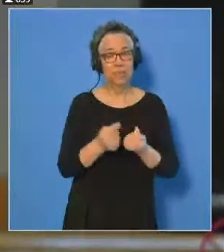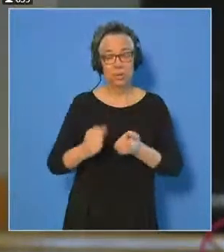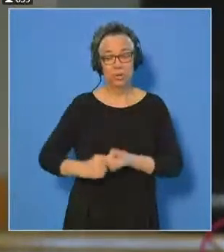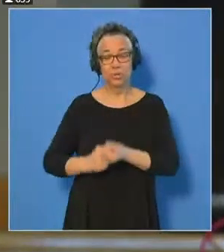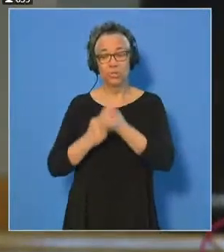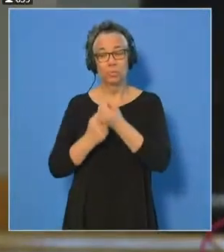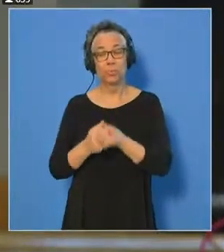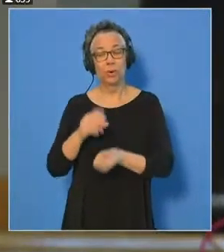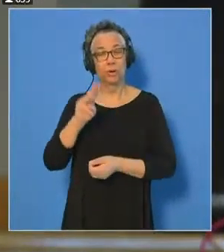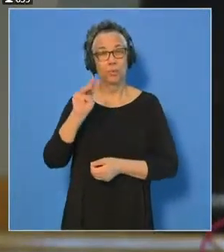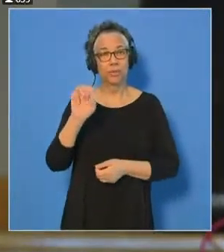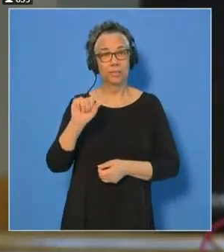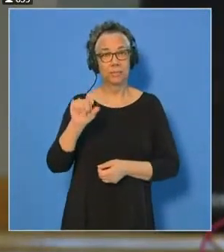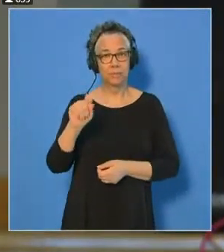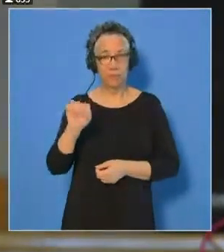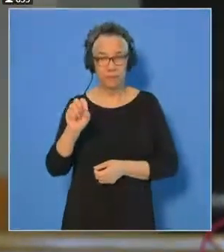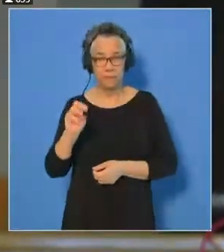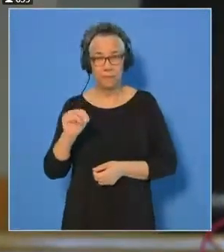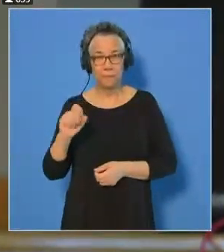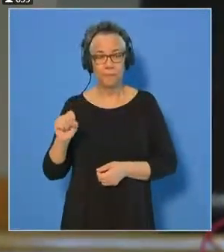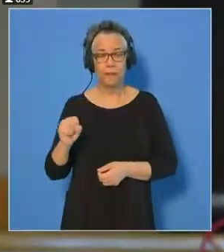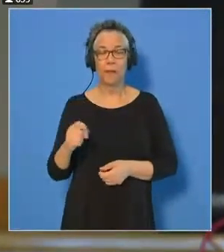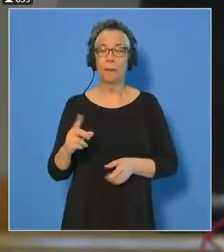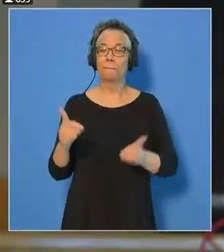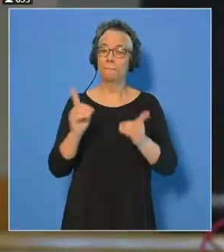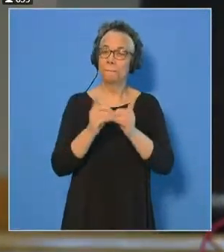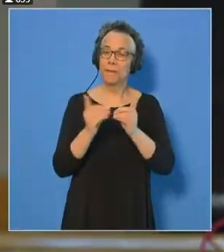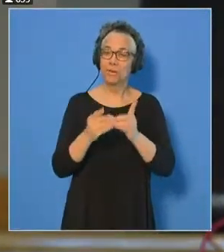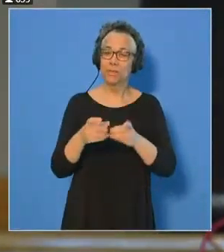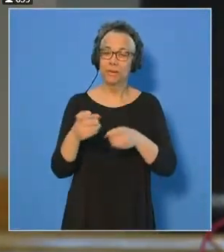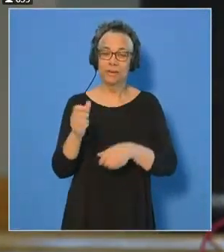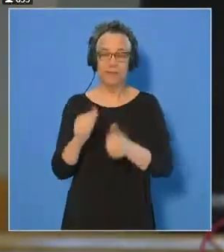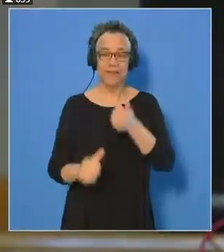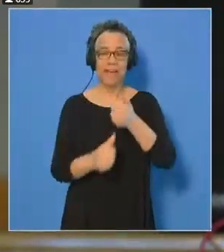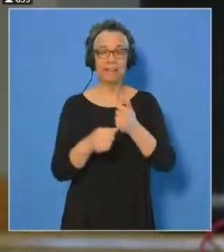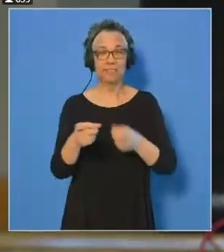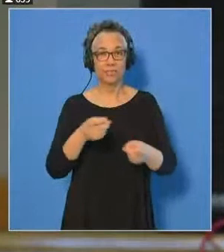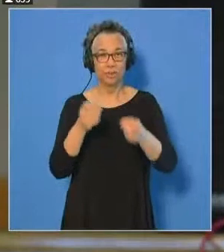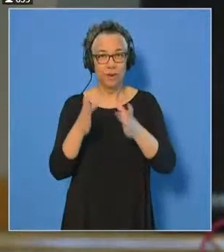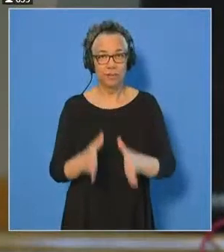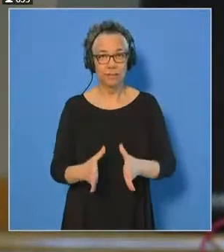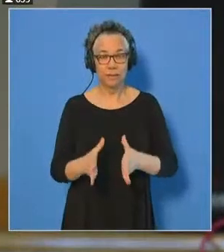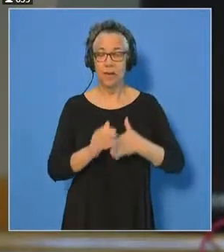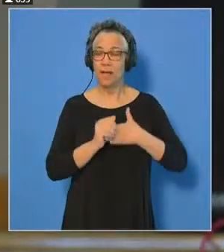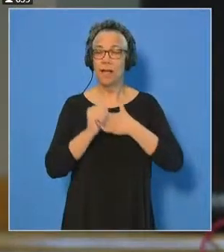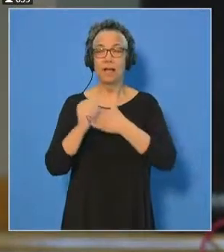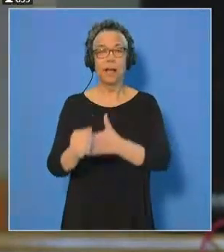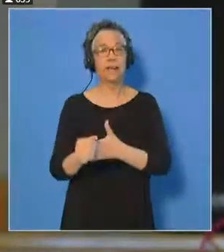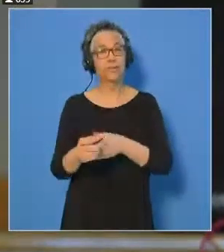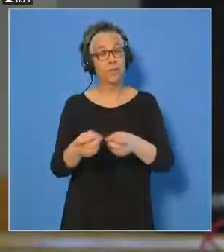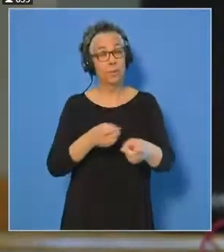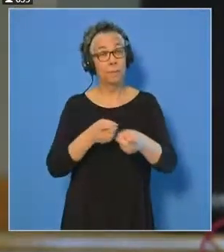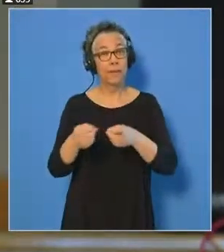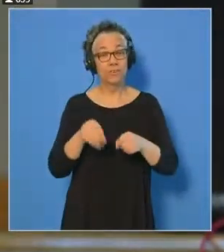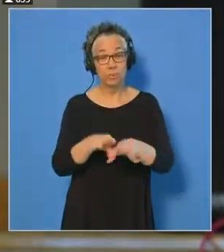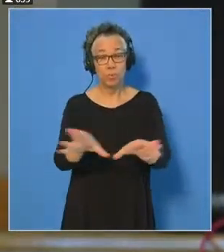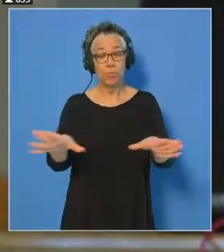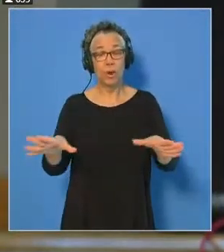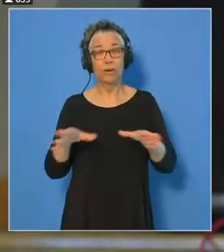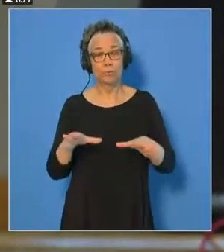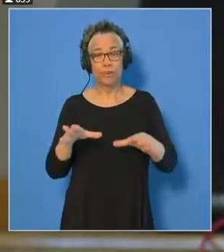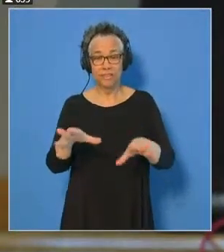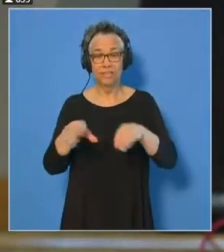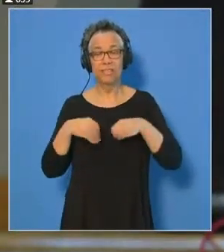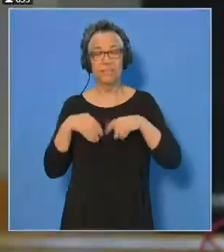include meeting with the acting executive director, provided guidance on the strategy to manage the outbreak on receipt of tests and